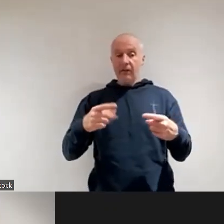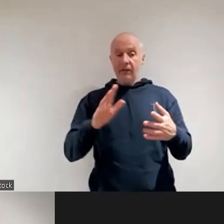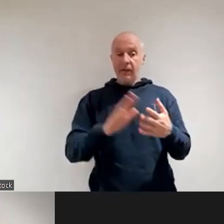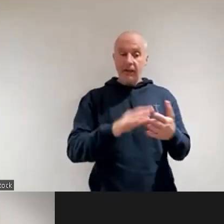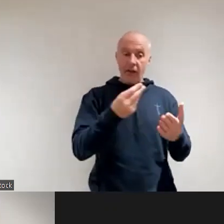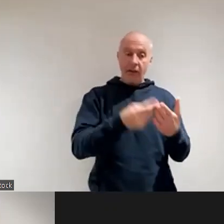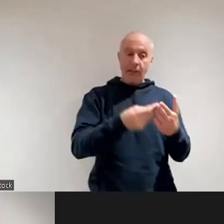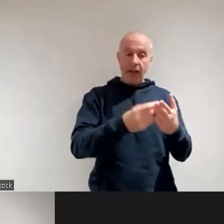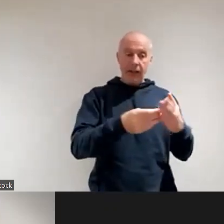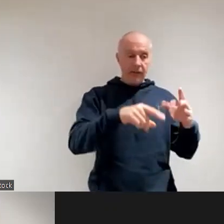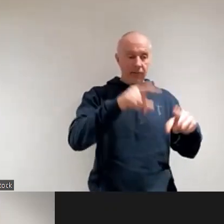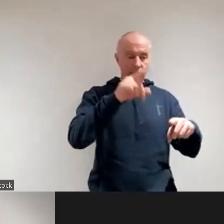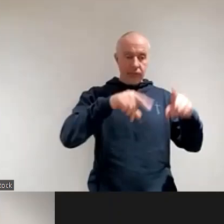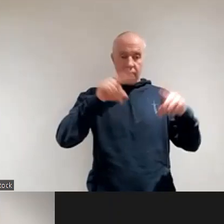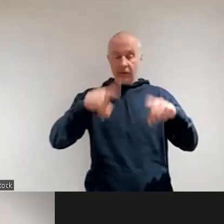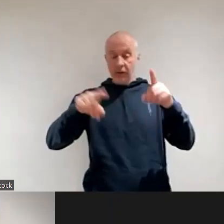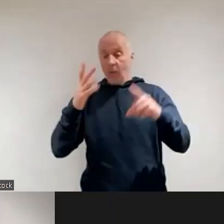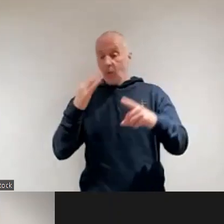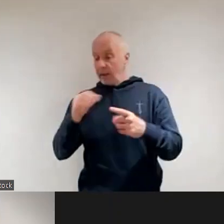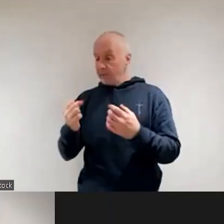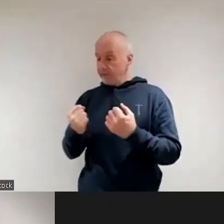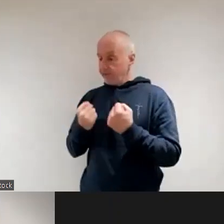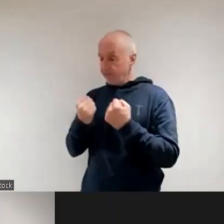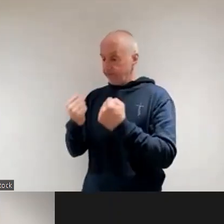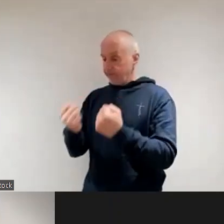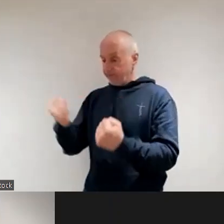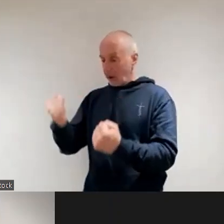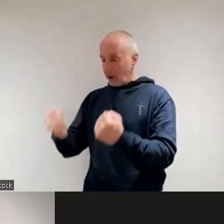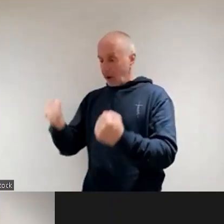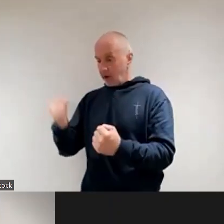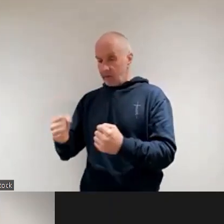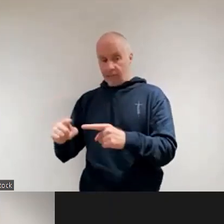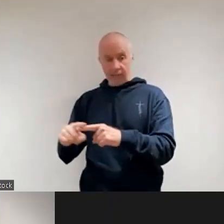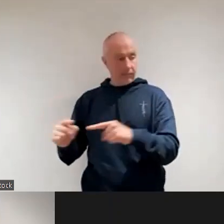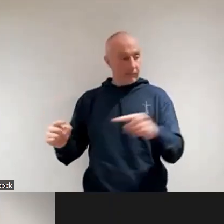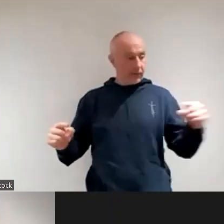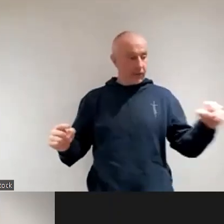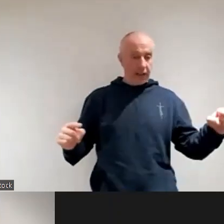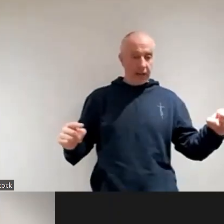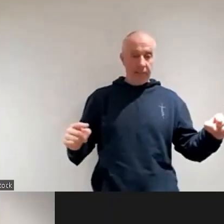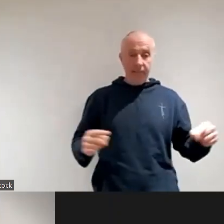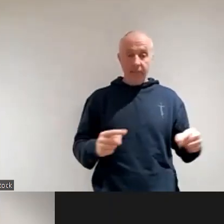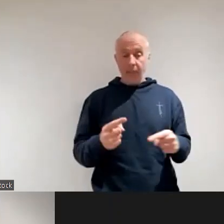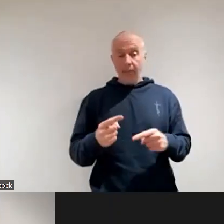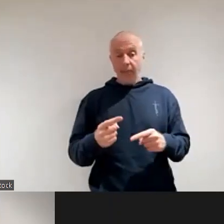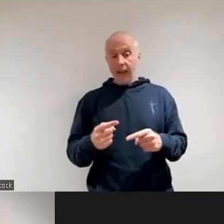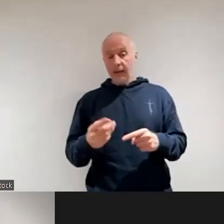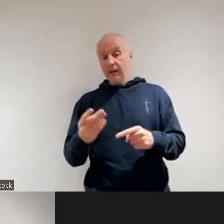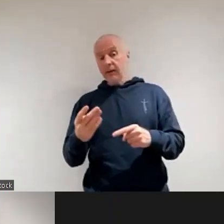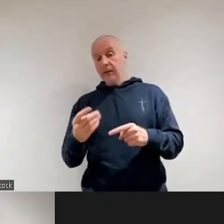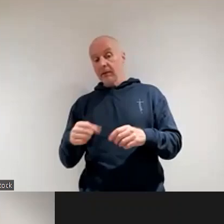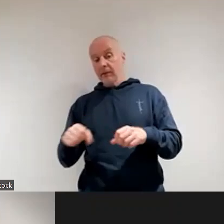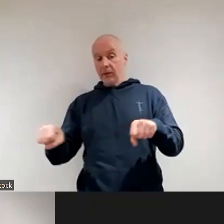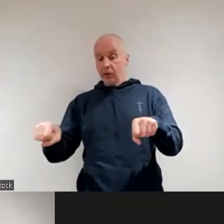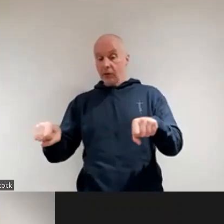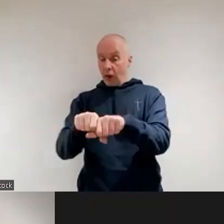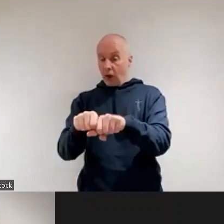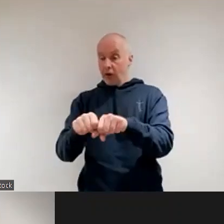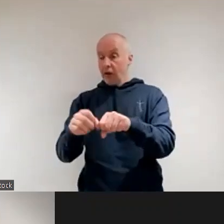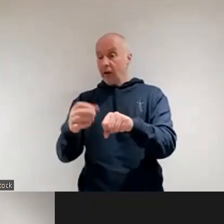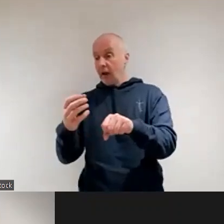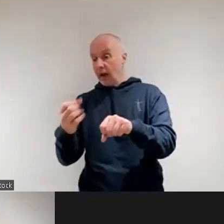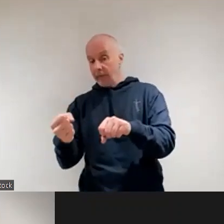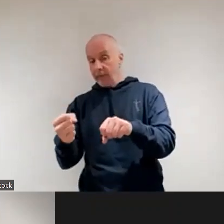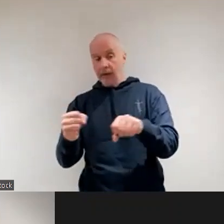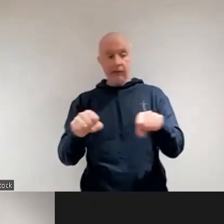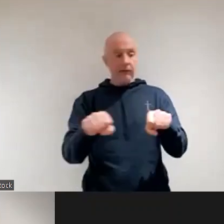And so when you go to the vehicle, it will be the same. There will be the charger which supports that. There will be charger who cannot support that. And there will be the